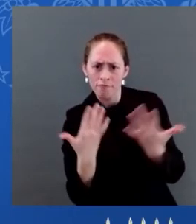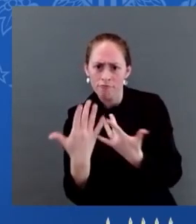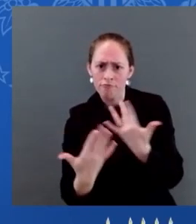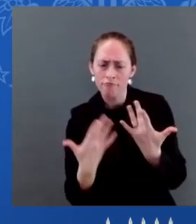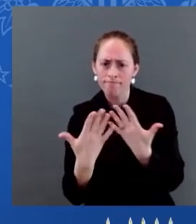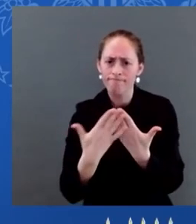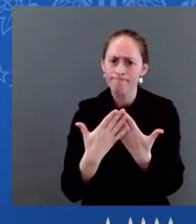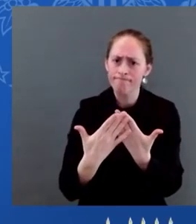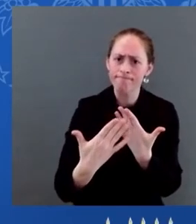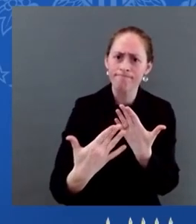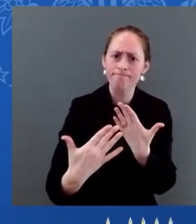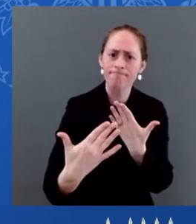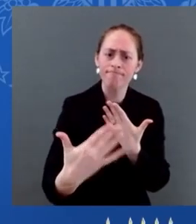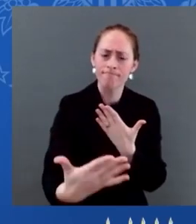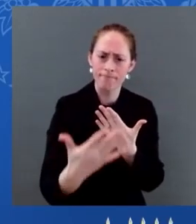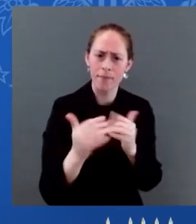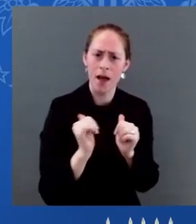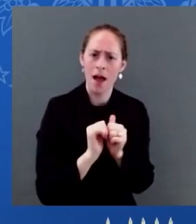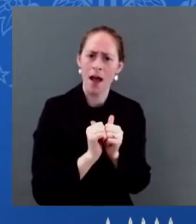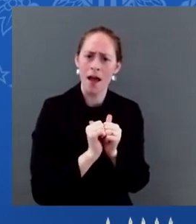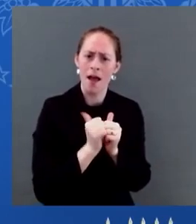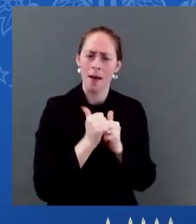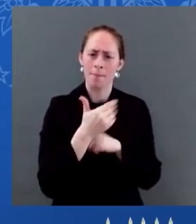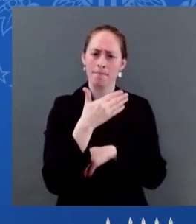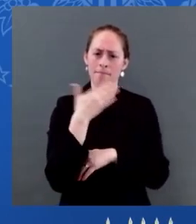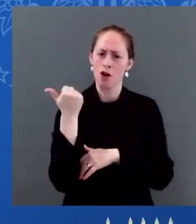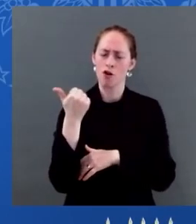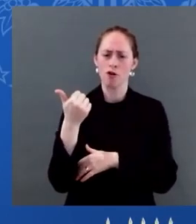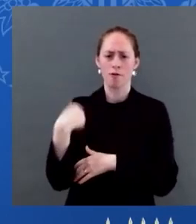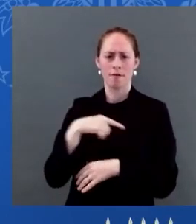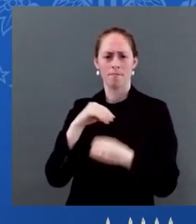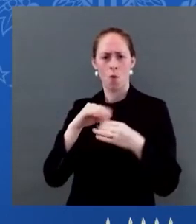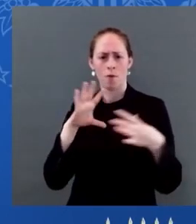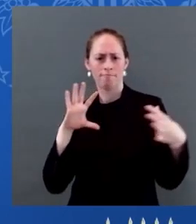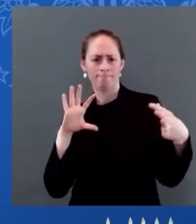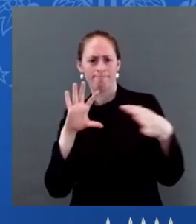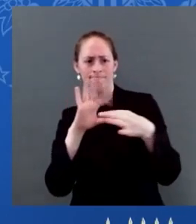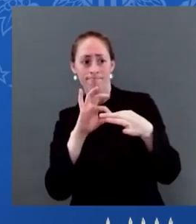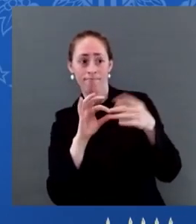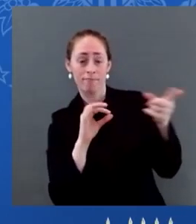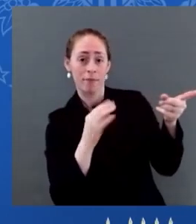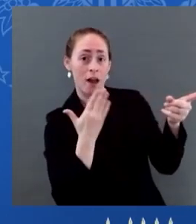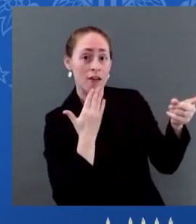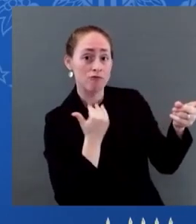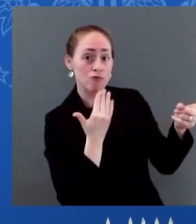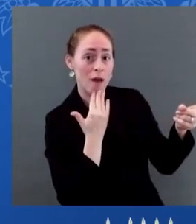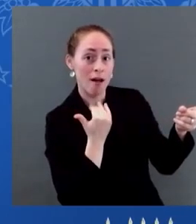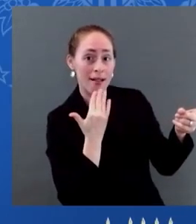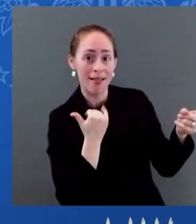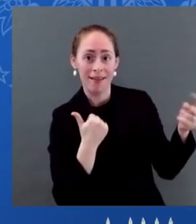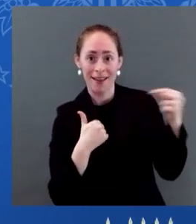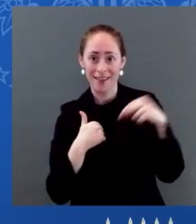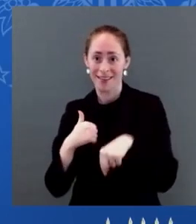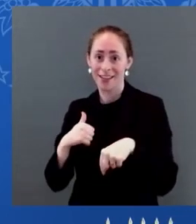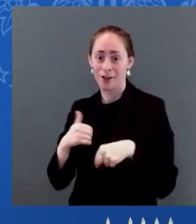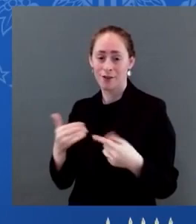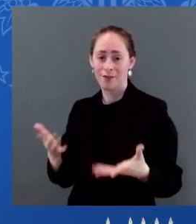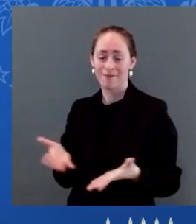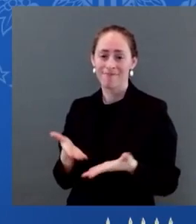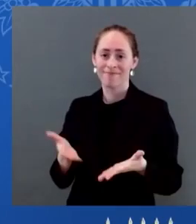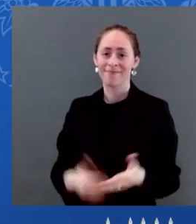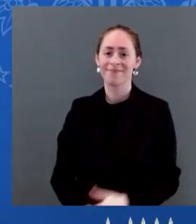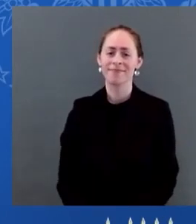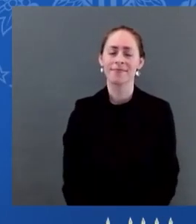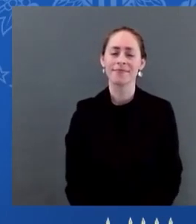was saying to a couple of younger members of my staff before I came over about the many times I've been to Israel. I said, and then all of a